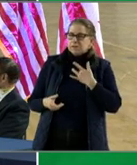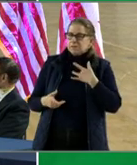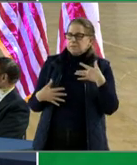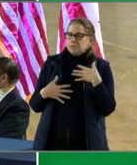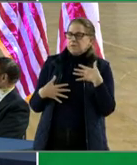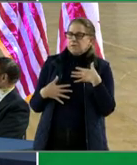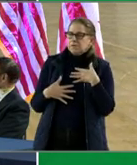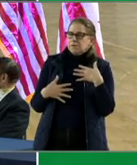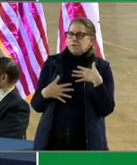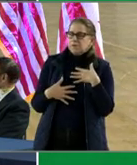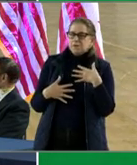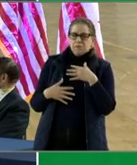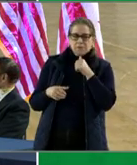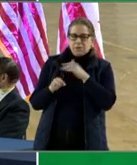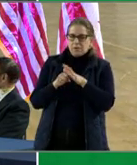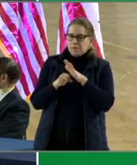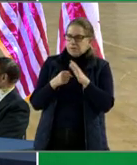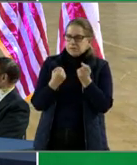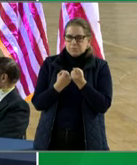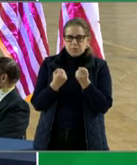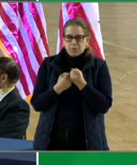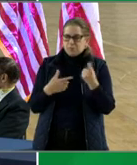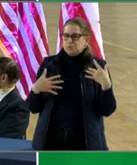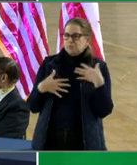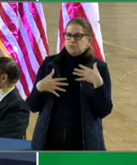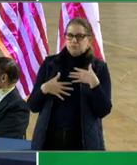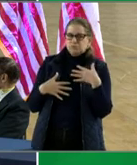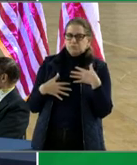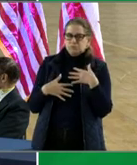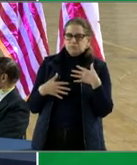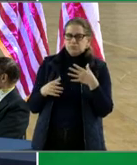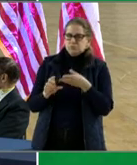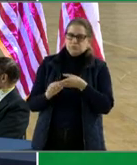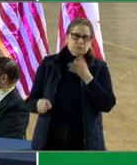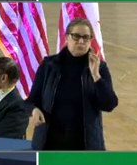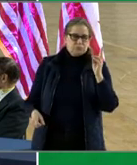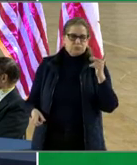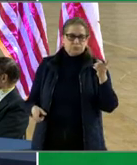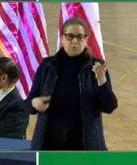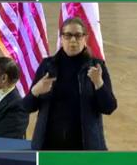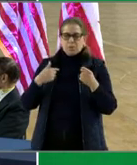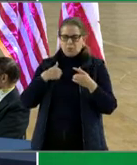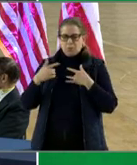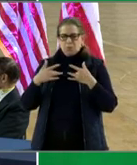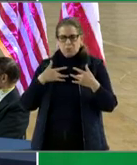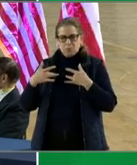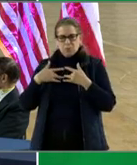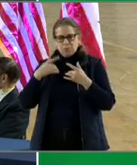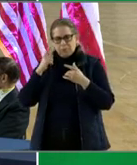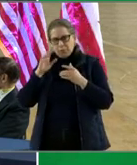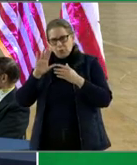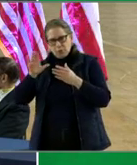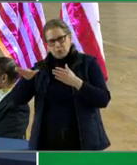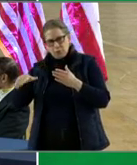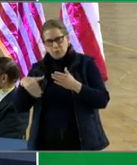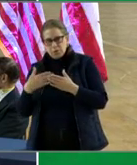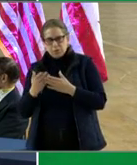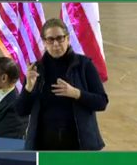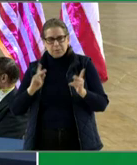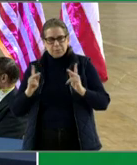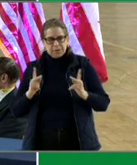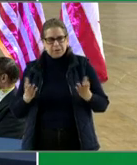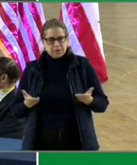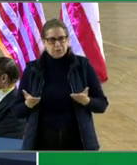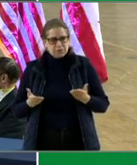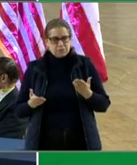We, of course, are fearful for all of our residents, especially those who are in our care. And we